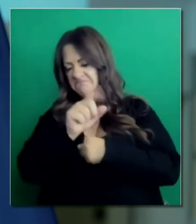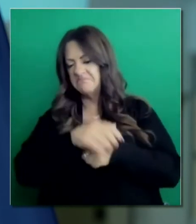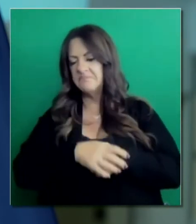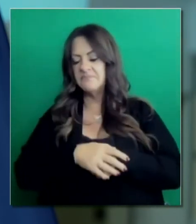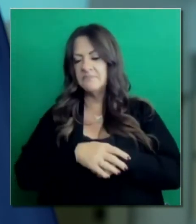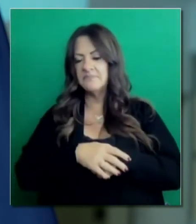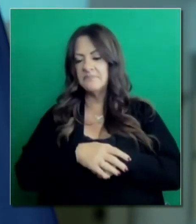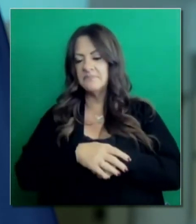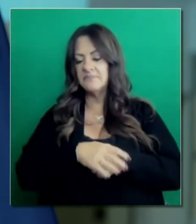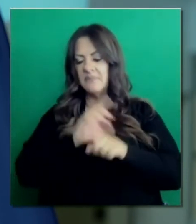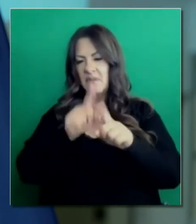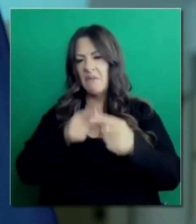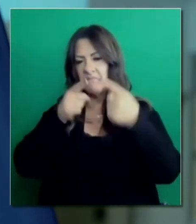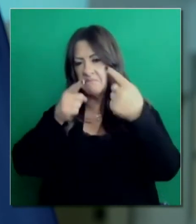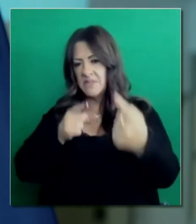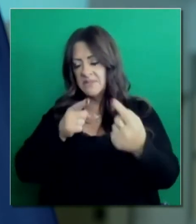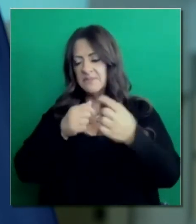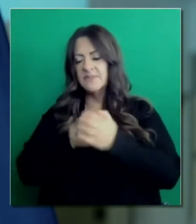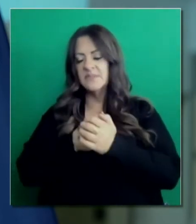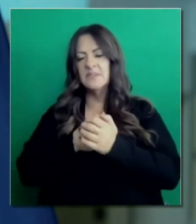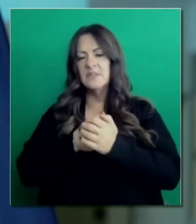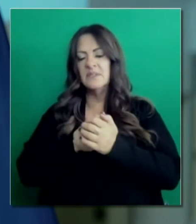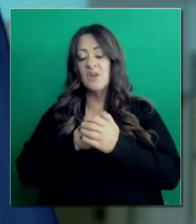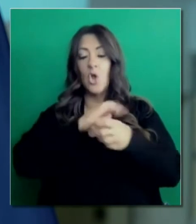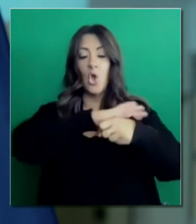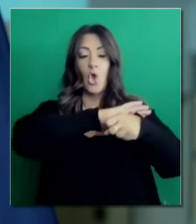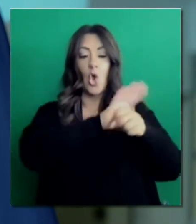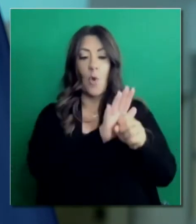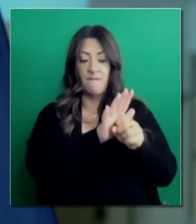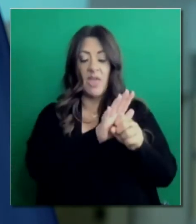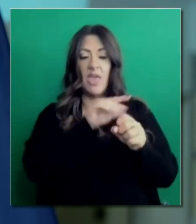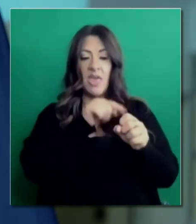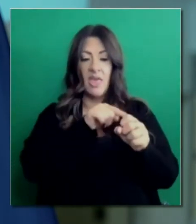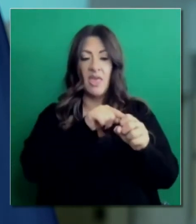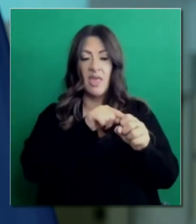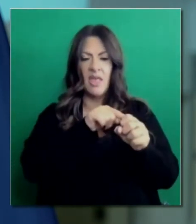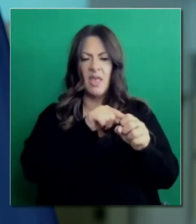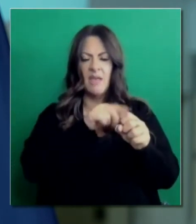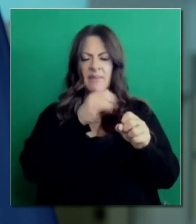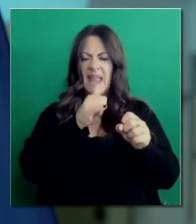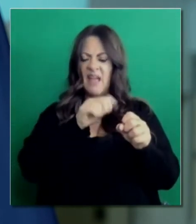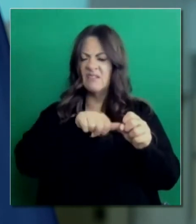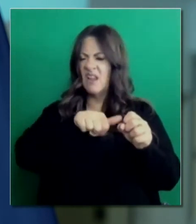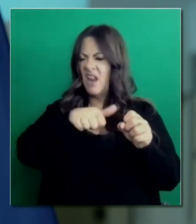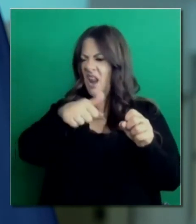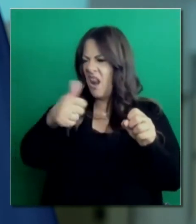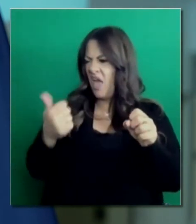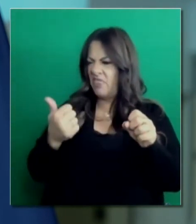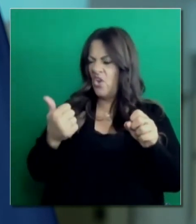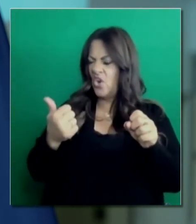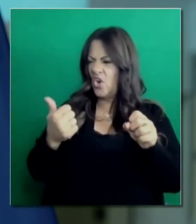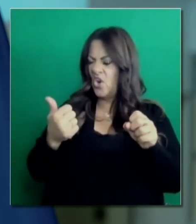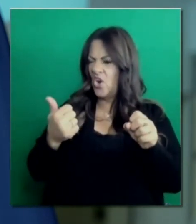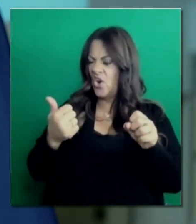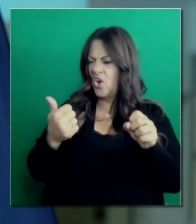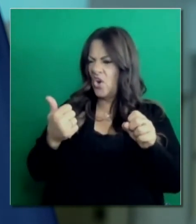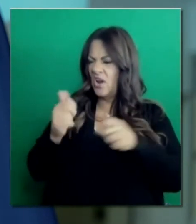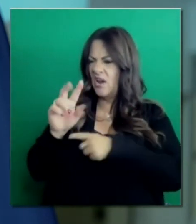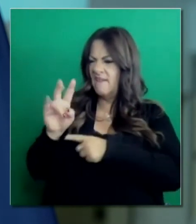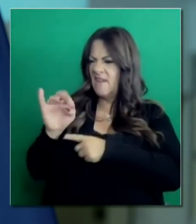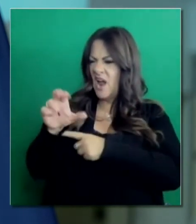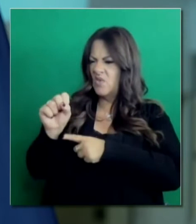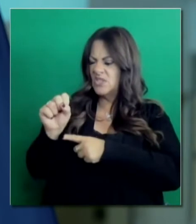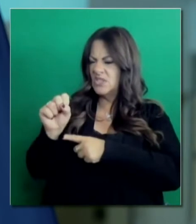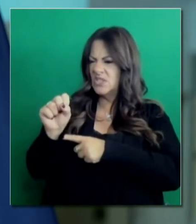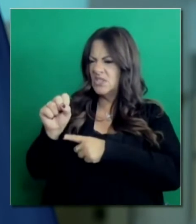this variant, this strain that was found here in Southern California that a few of the medical professionals I've spoken